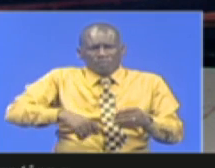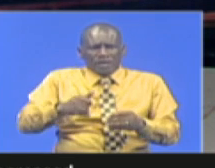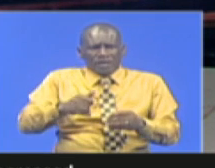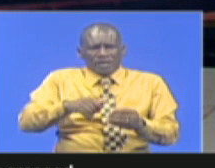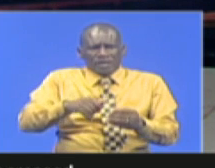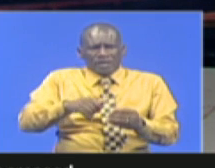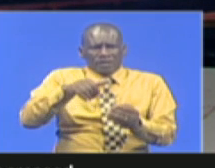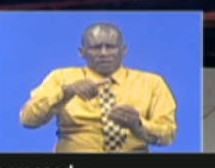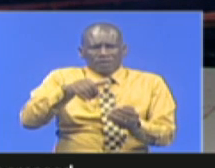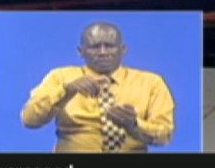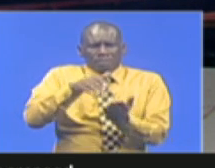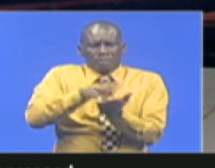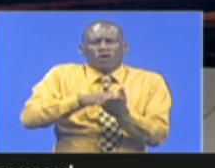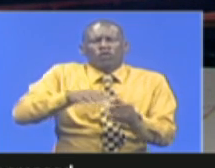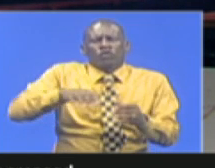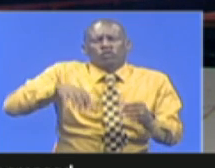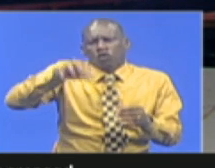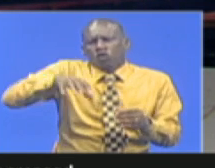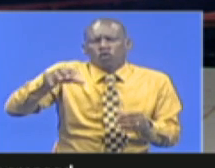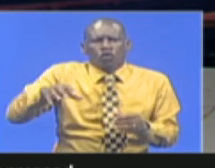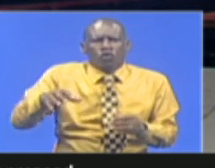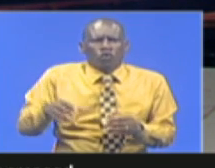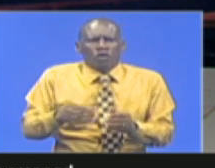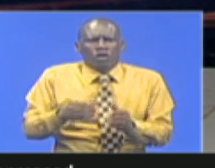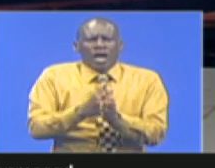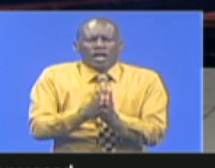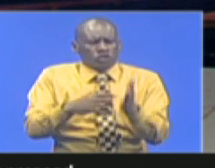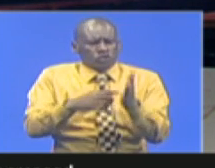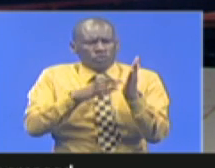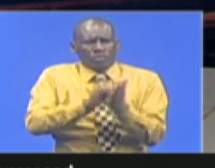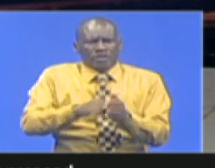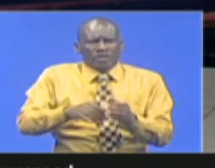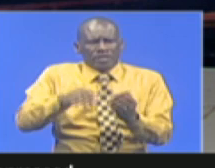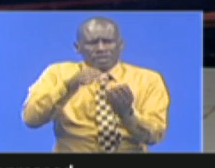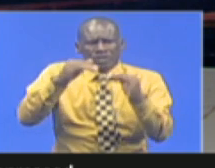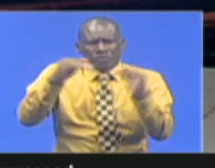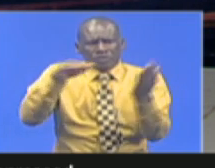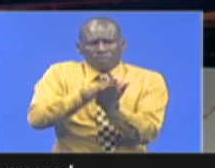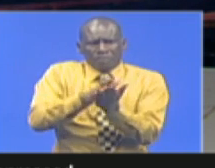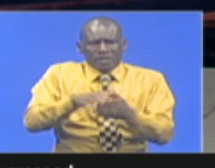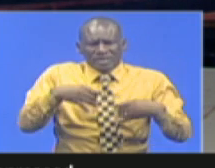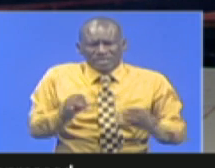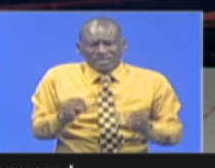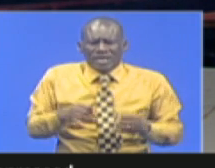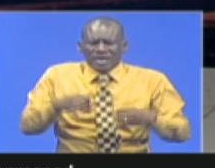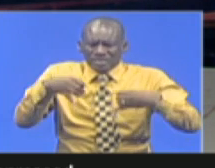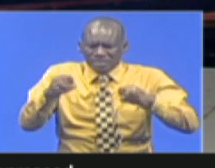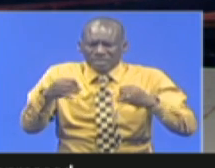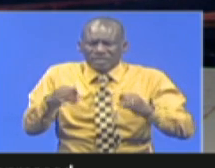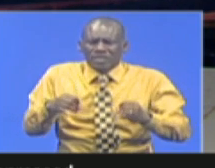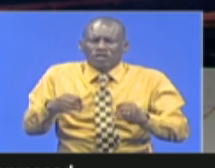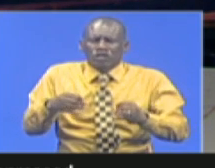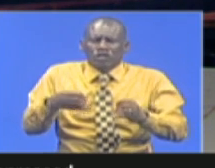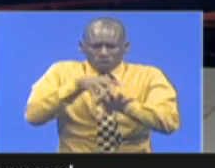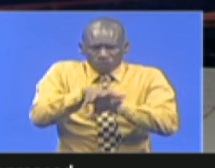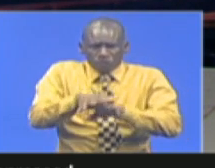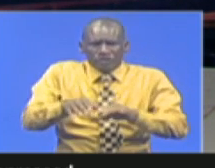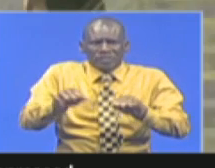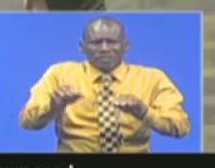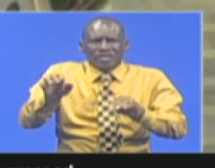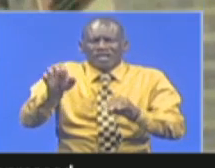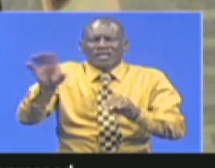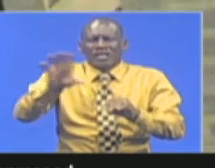Commercial du Congo, which is the Commercial Bank of Congo, an indication that the bank seeks to further consolidate its footprint in the Central African market. Equity Group has